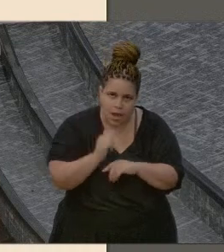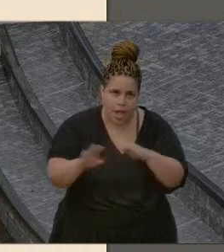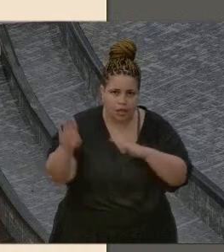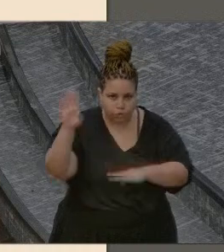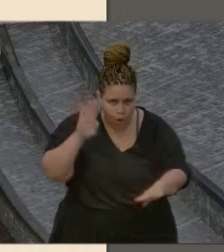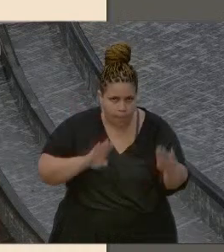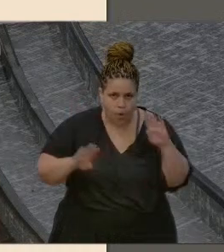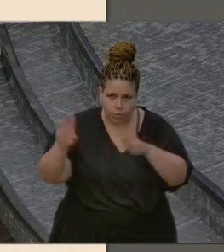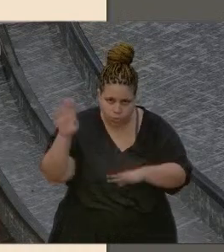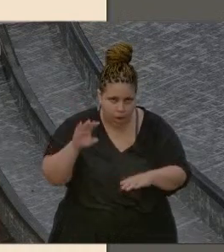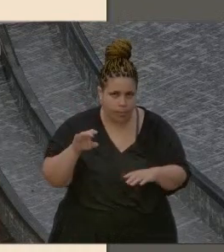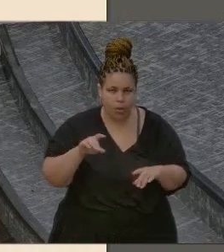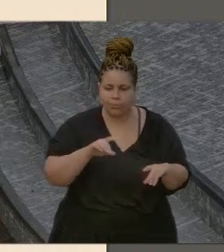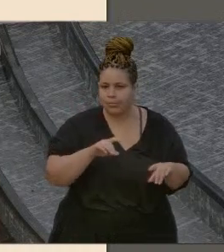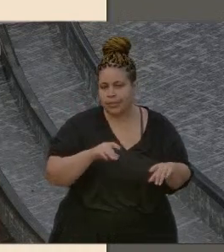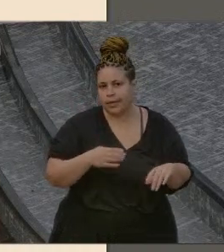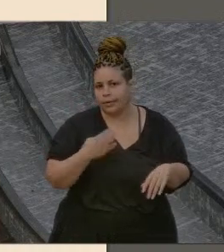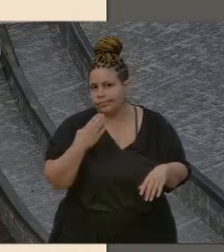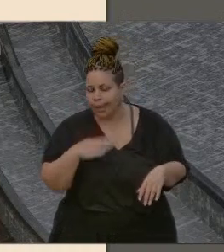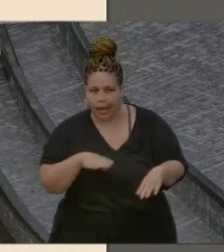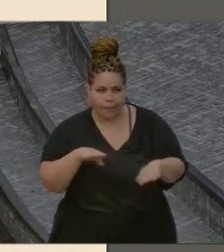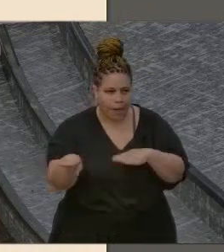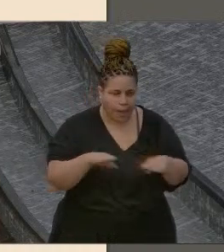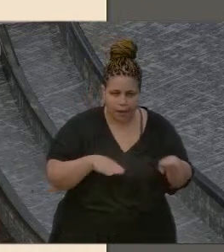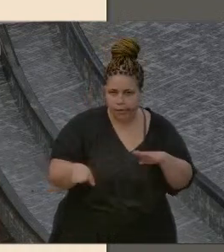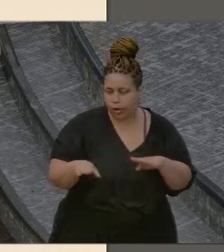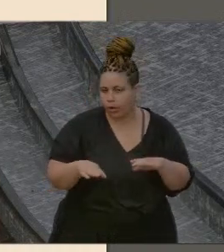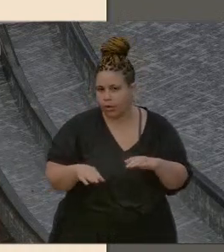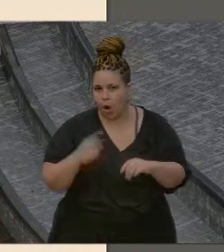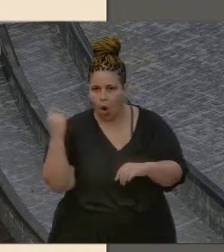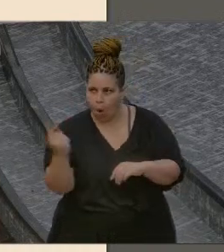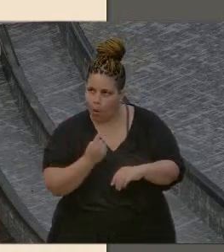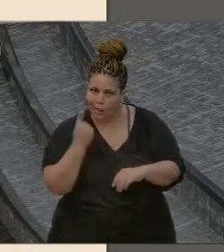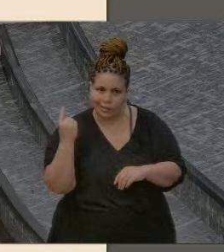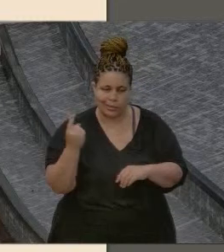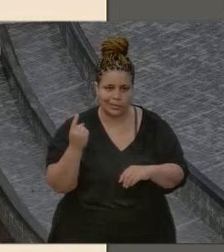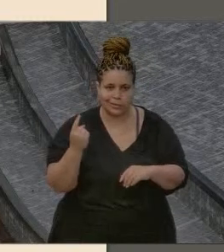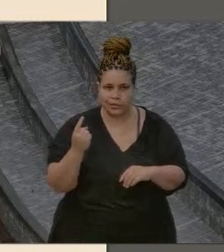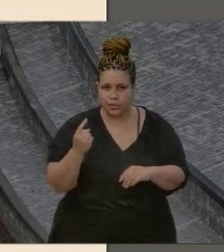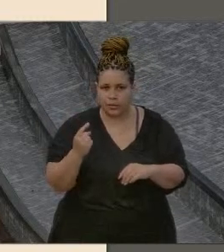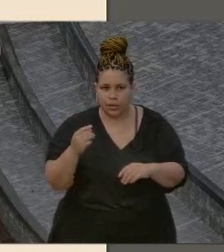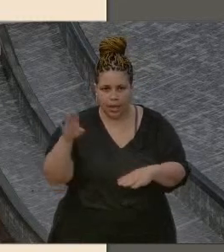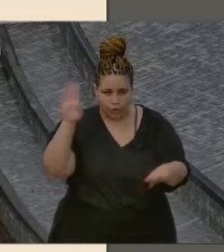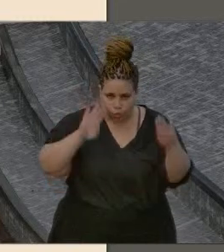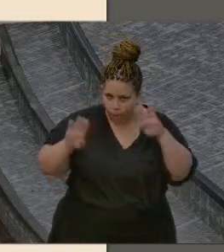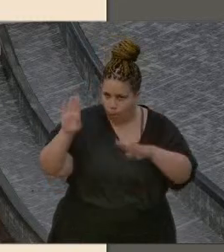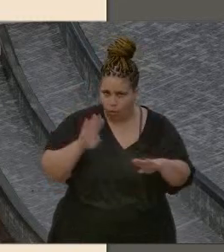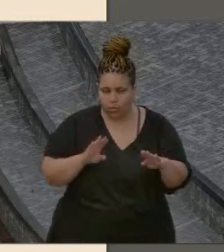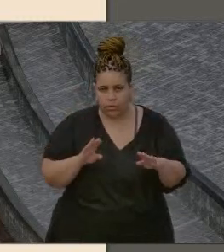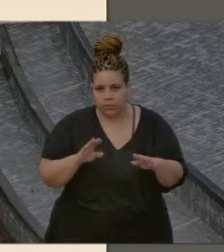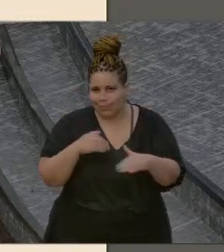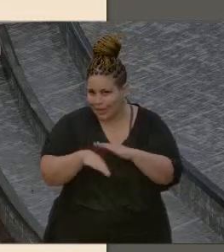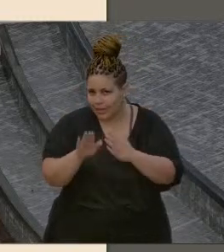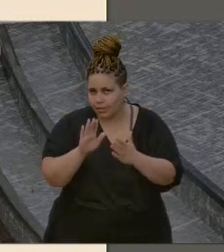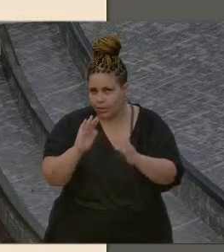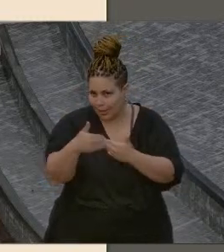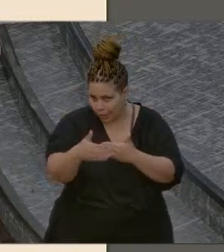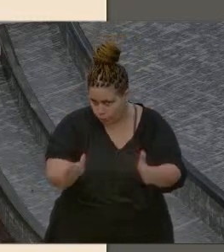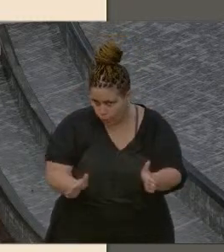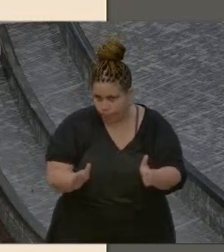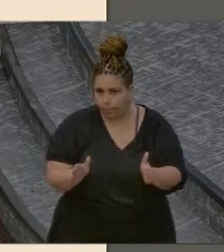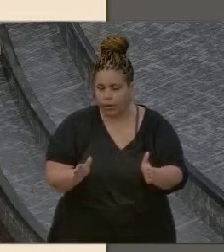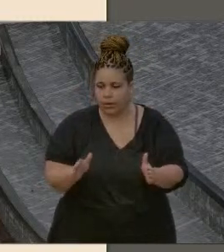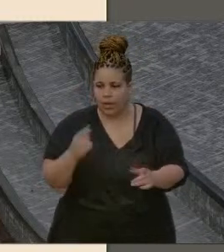receiving multiple disciplinary consequences within a school year, we've been thinking how we can perhaps assign a